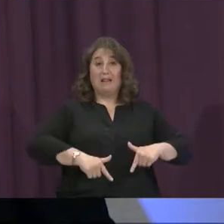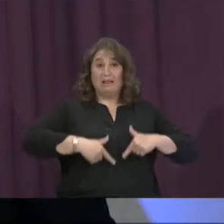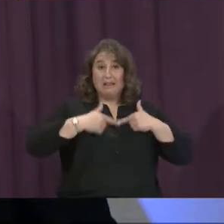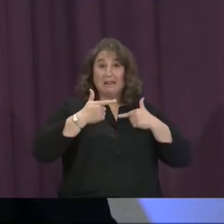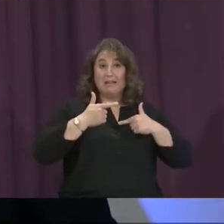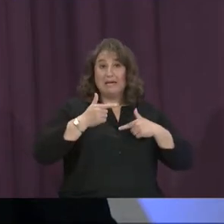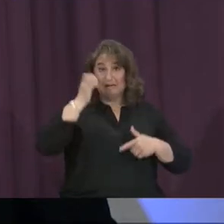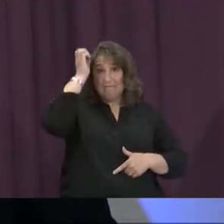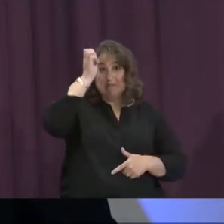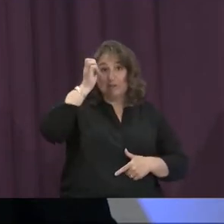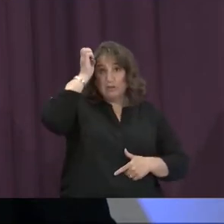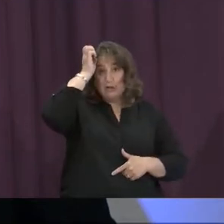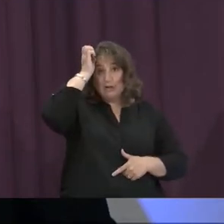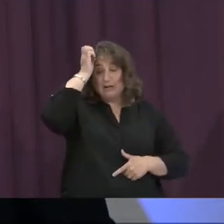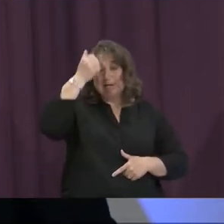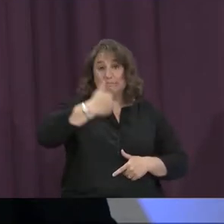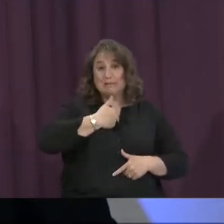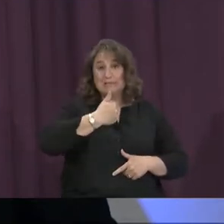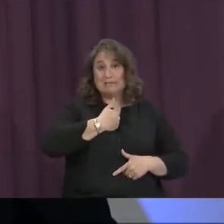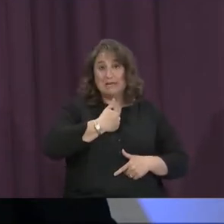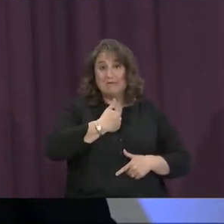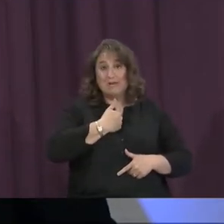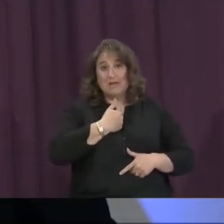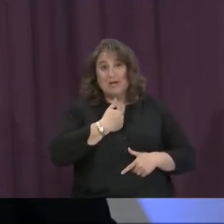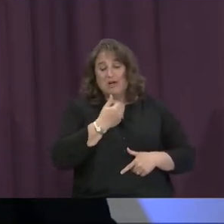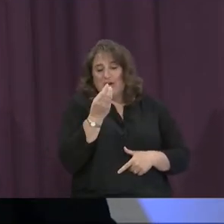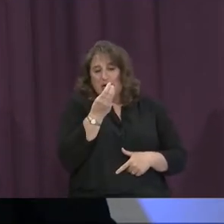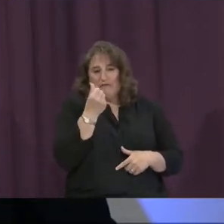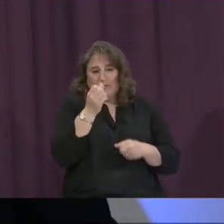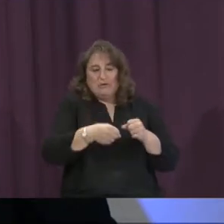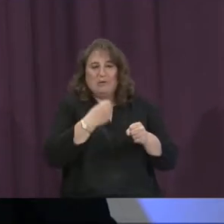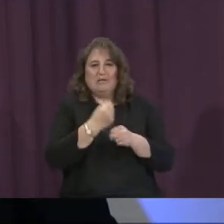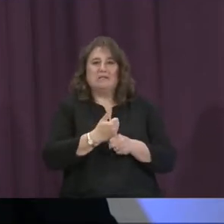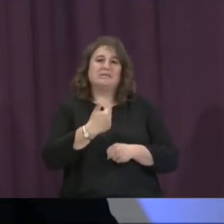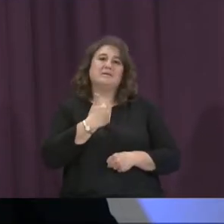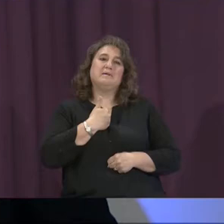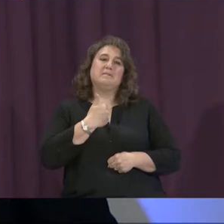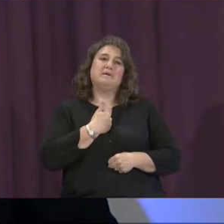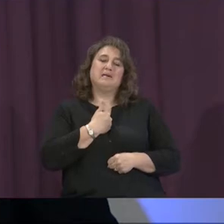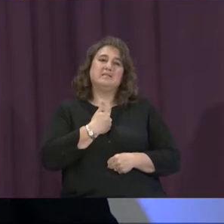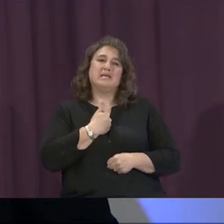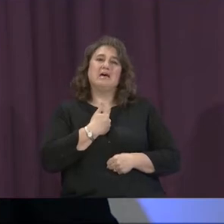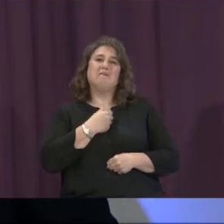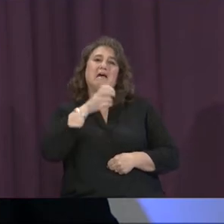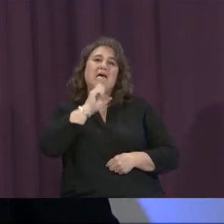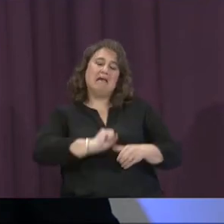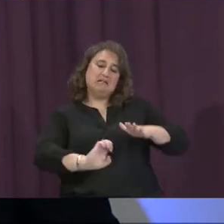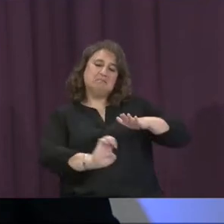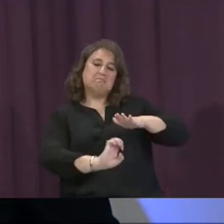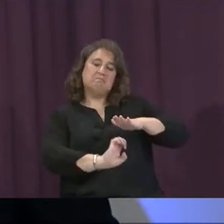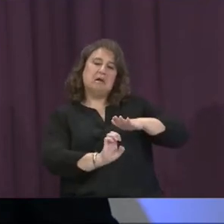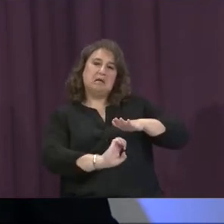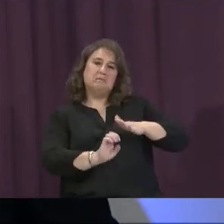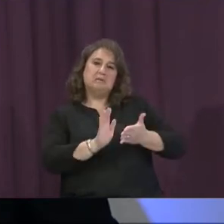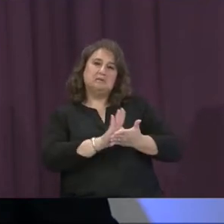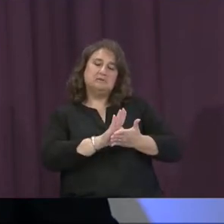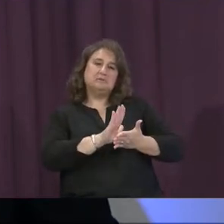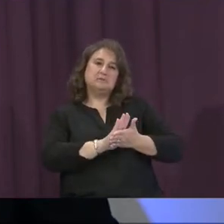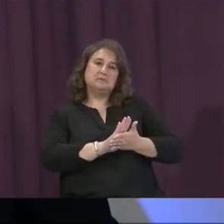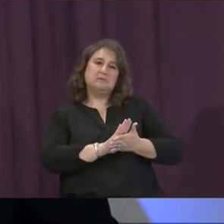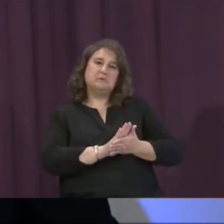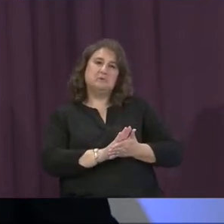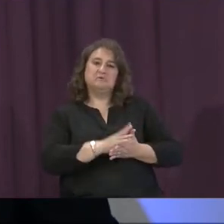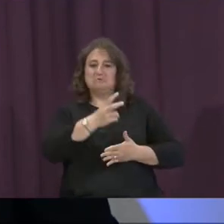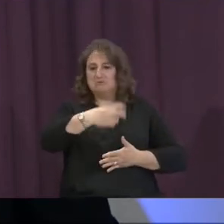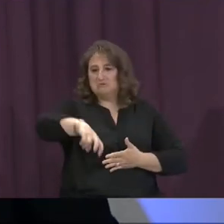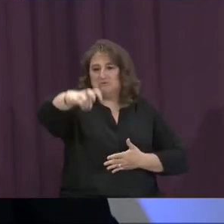Europe. And during those few years I was, I was still in elementary school and, um, I got to